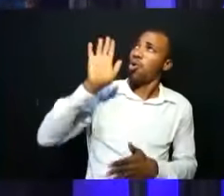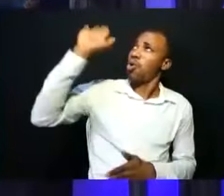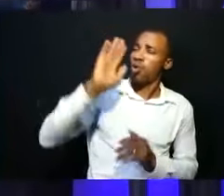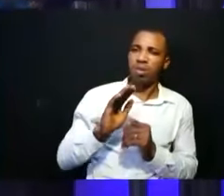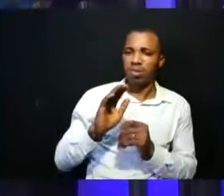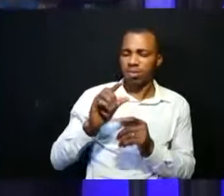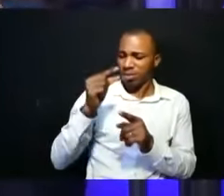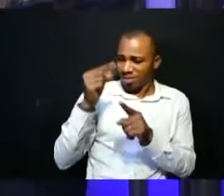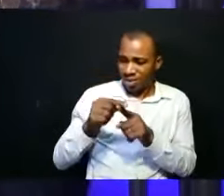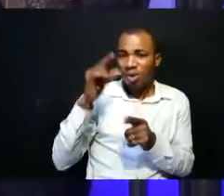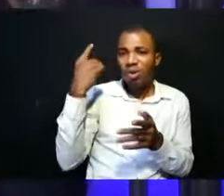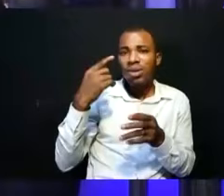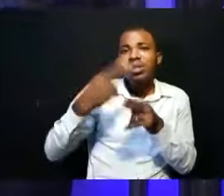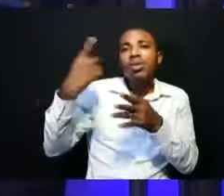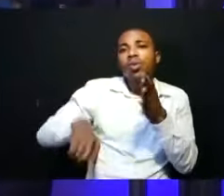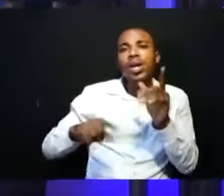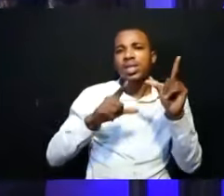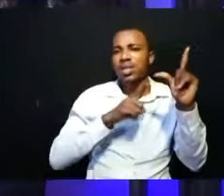is his name.